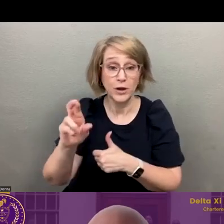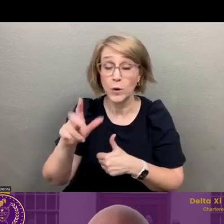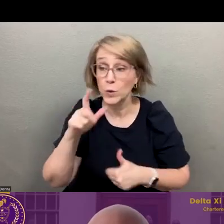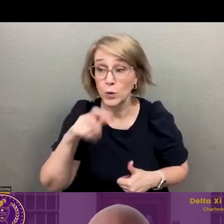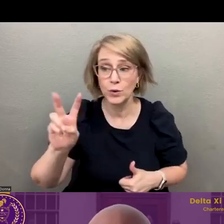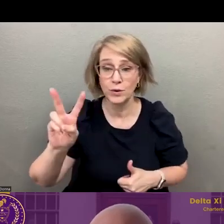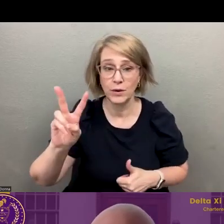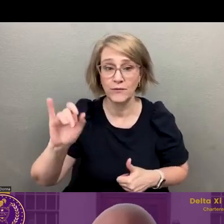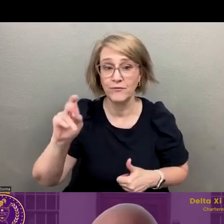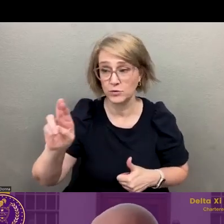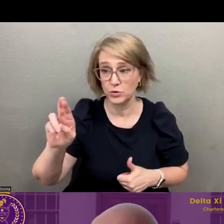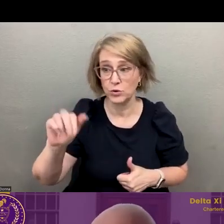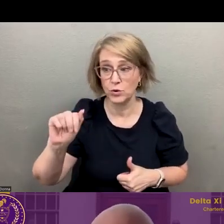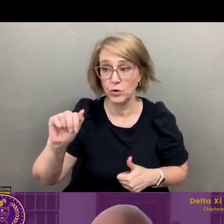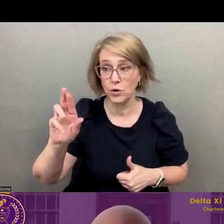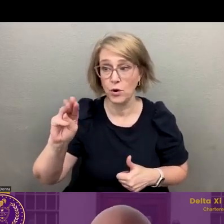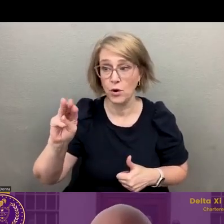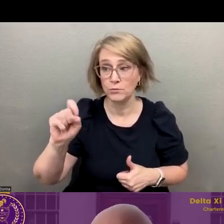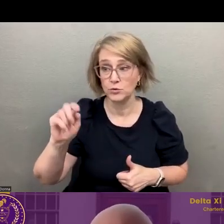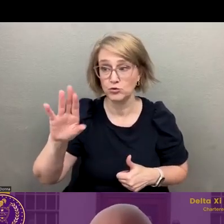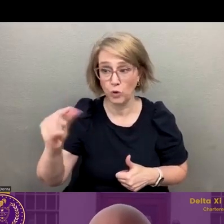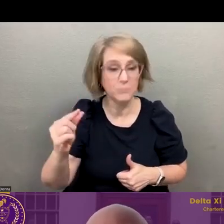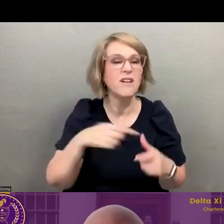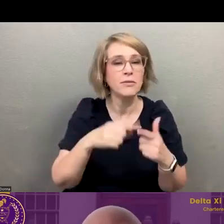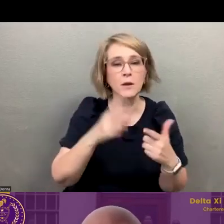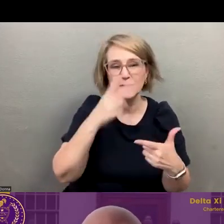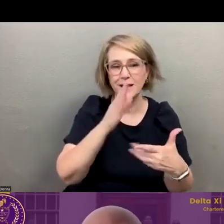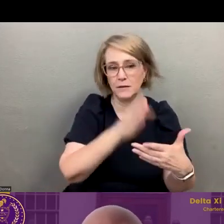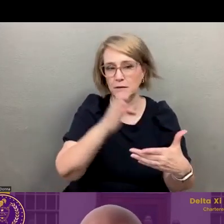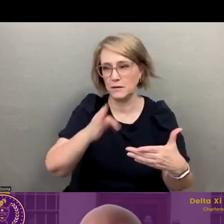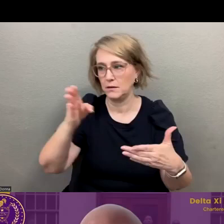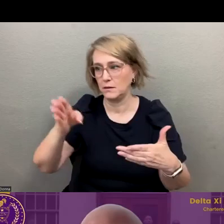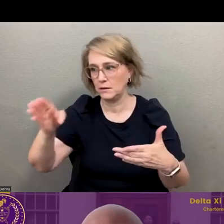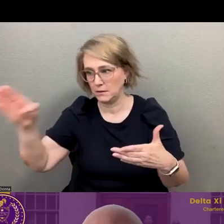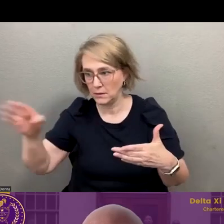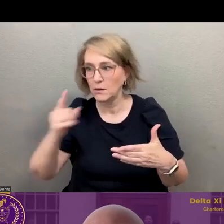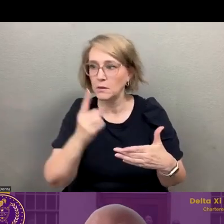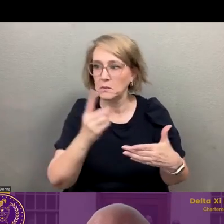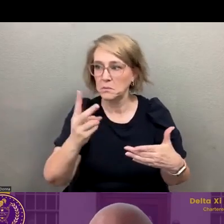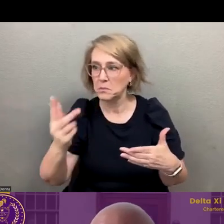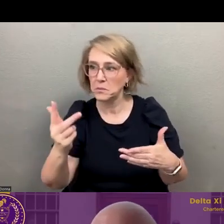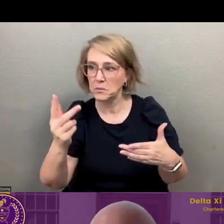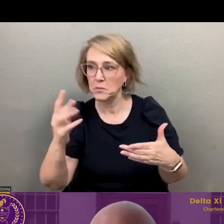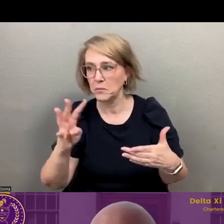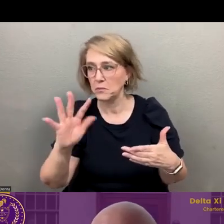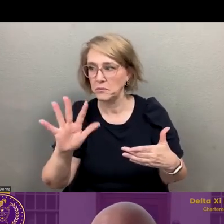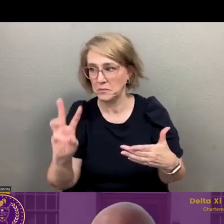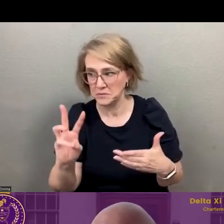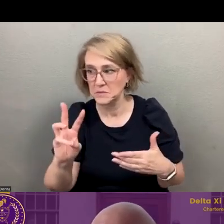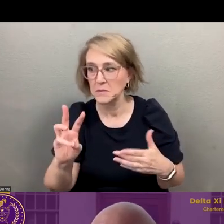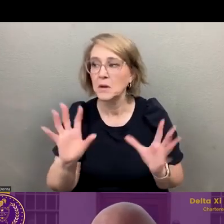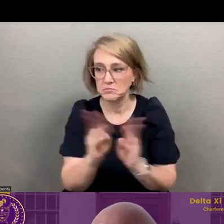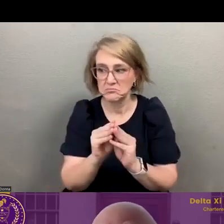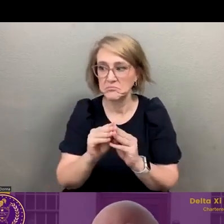was also led by Dr. Rhonda C. Boyd, Dr. Sherry Moloch, Dr. Ariel Shefdall, and Chris and Martha Thomas,